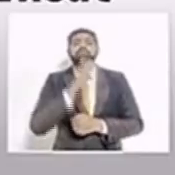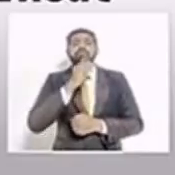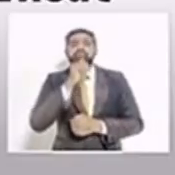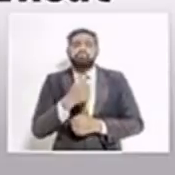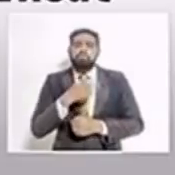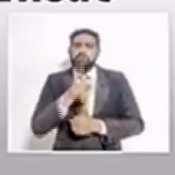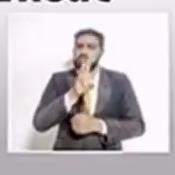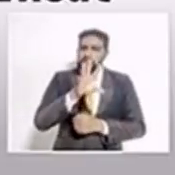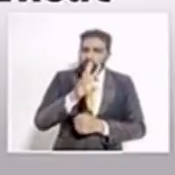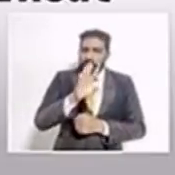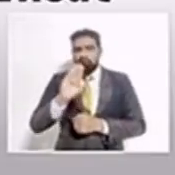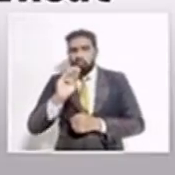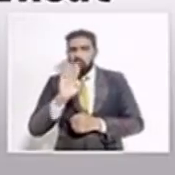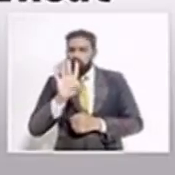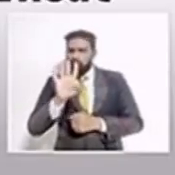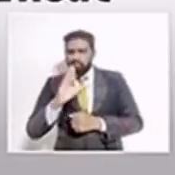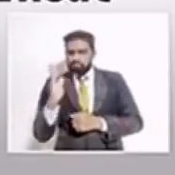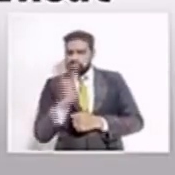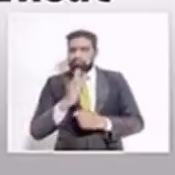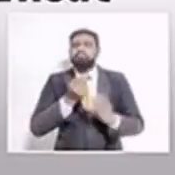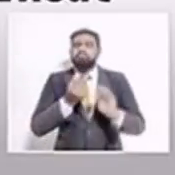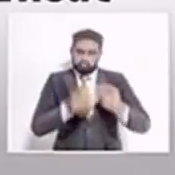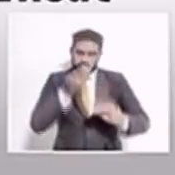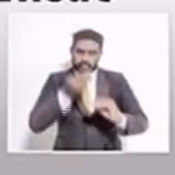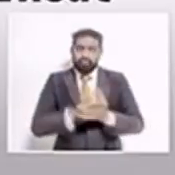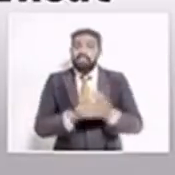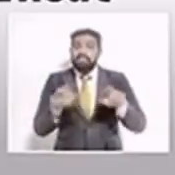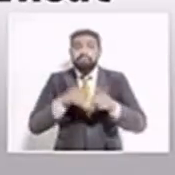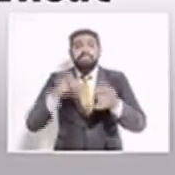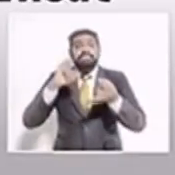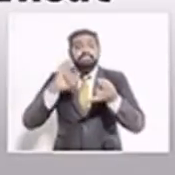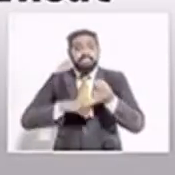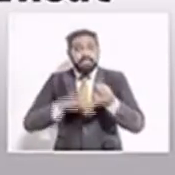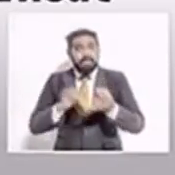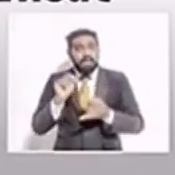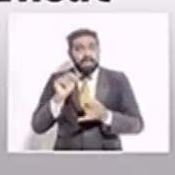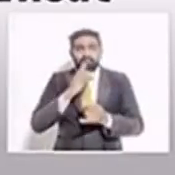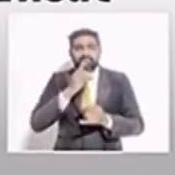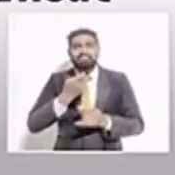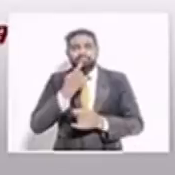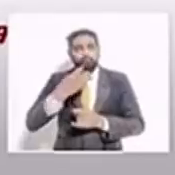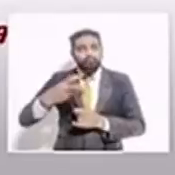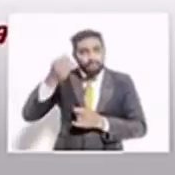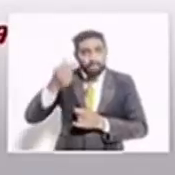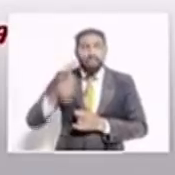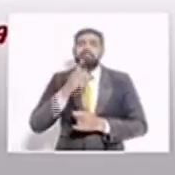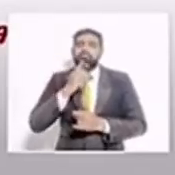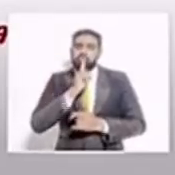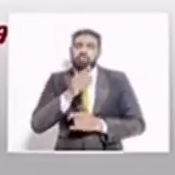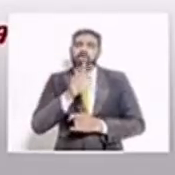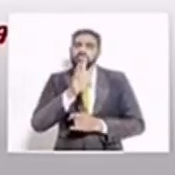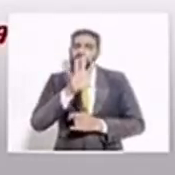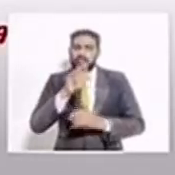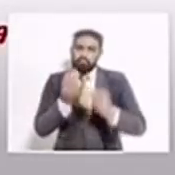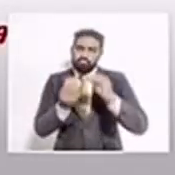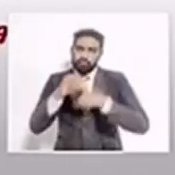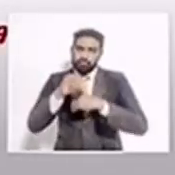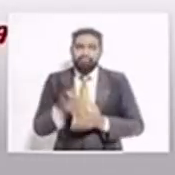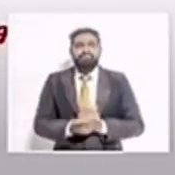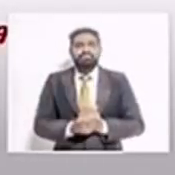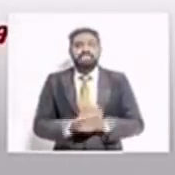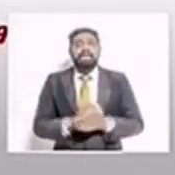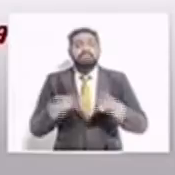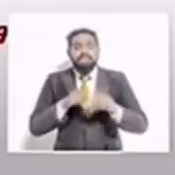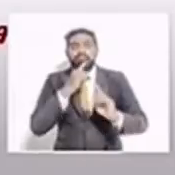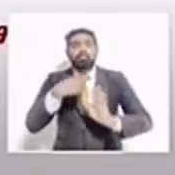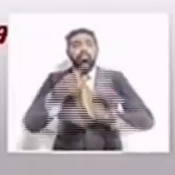rupees. The Serendib company too increased wheat flour prices by 35 rupees. The All Ceylon Bakery Owners